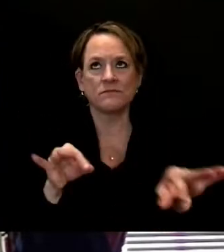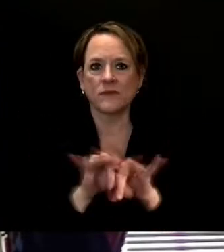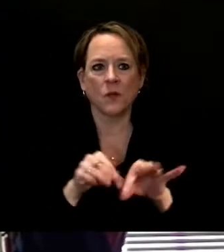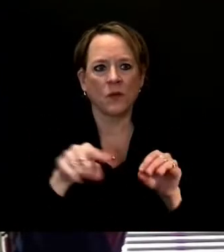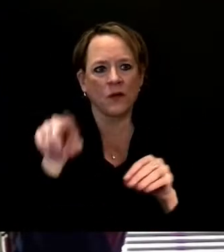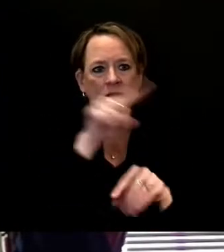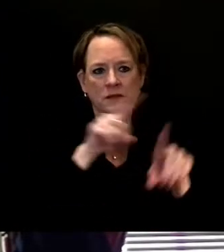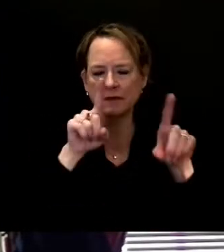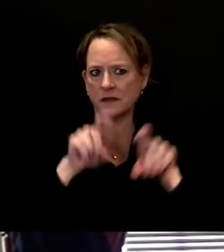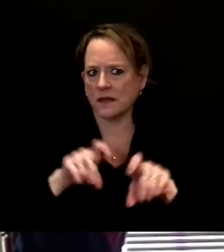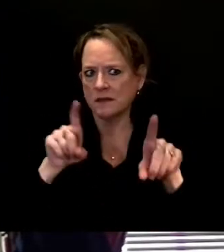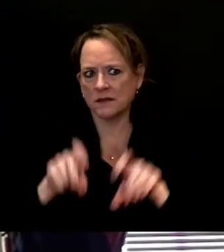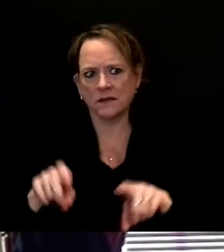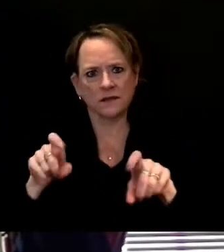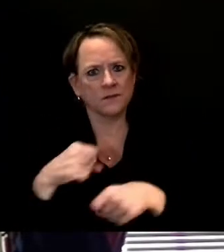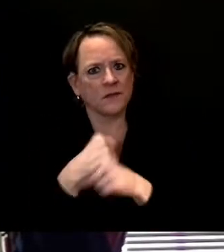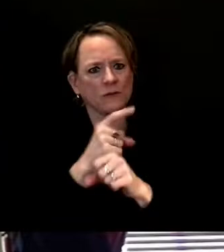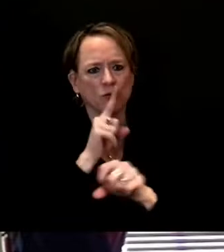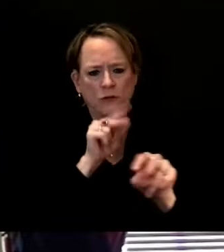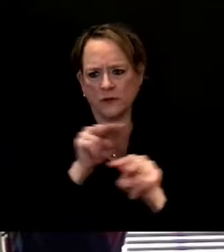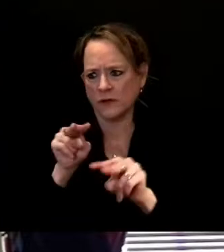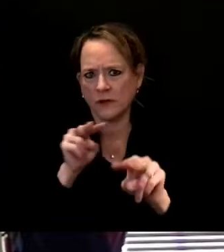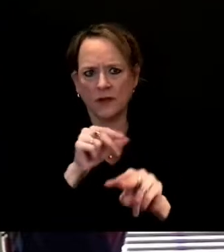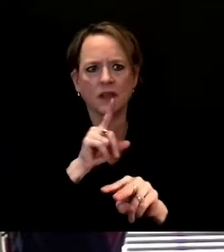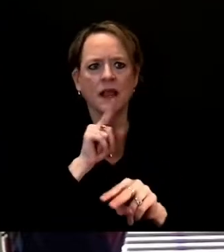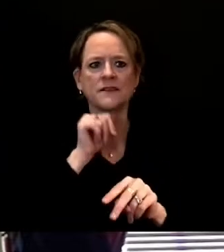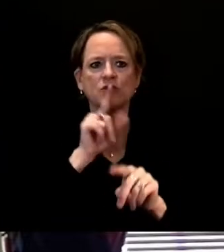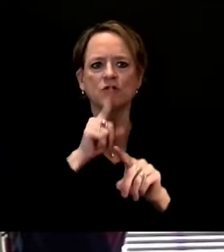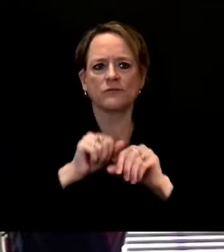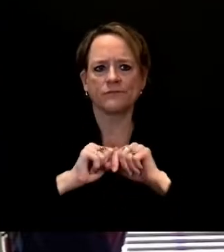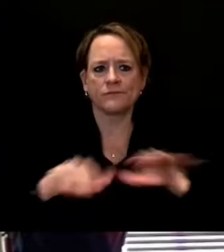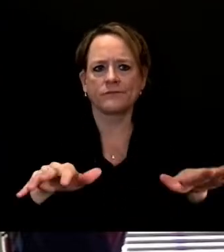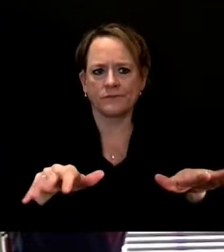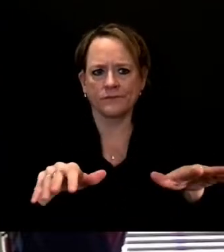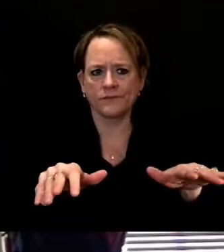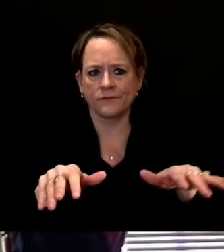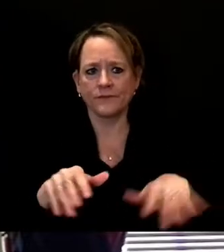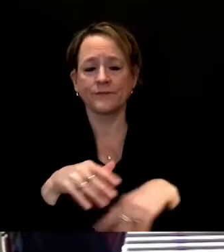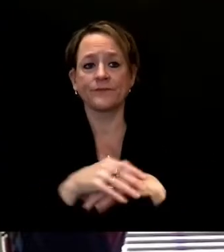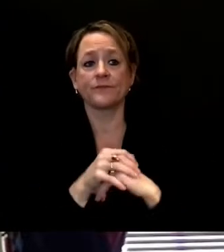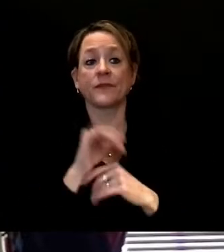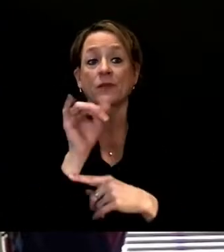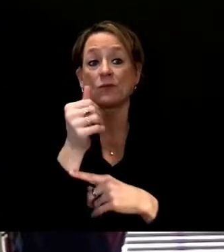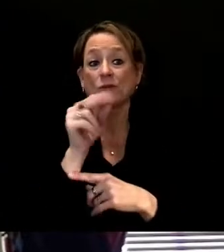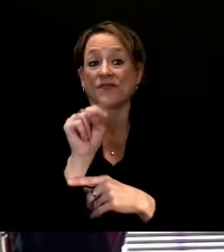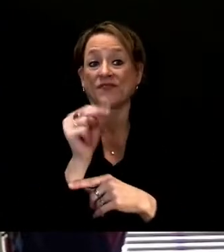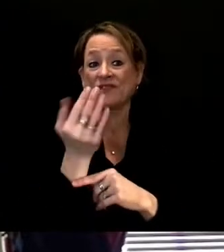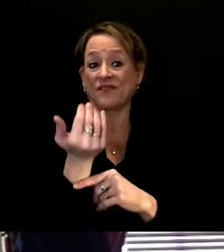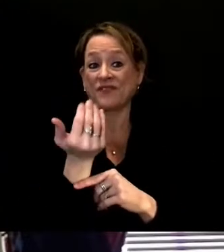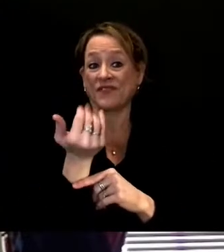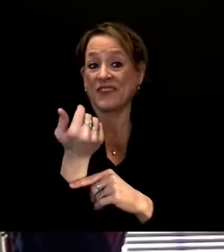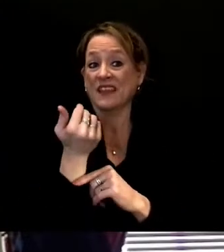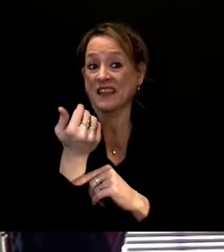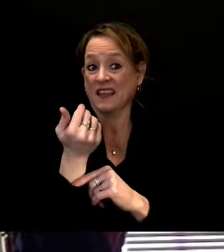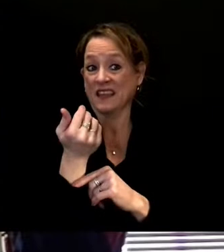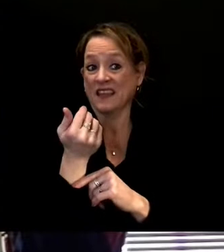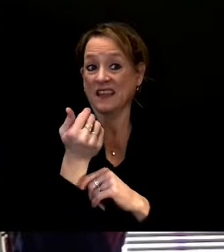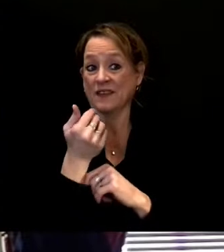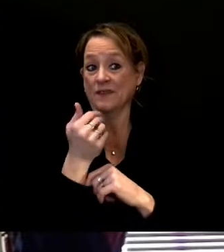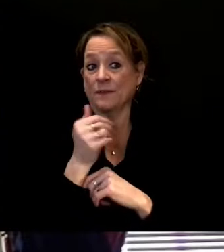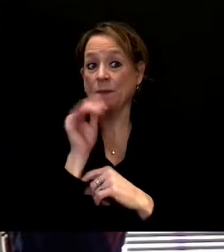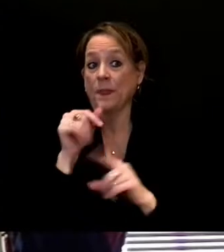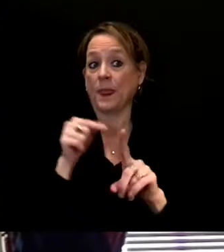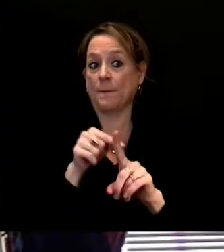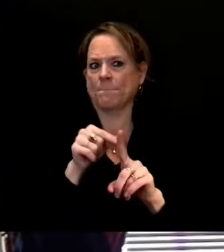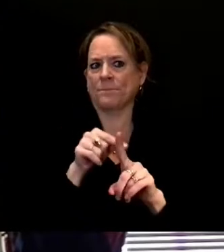required to cover the costs of over-the-counter at-home tests for their members. Additionally, we also continue